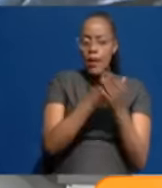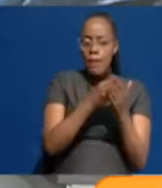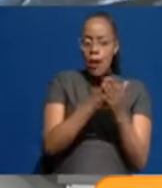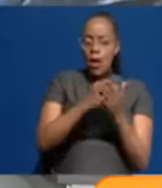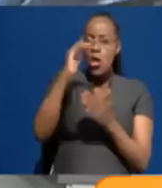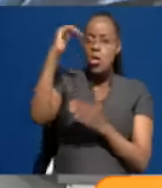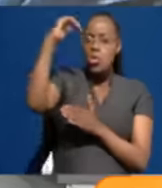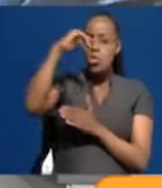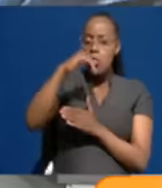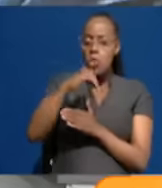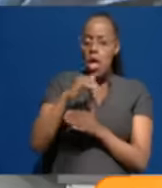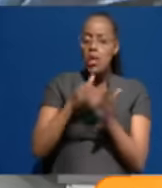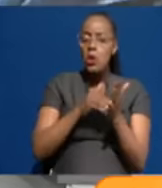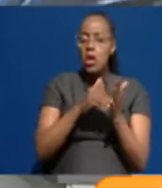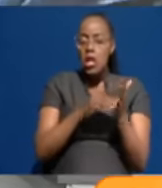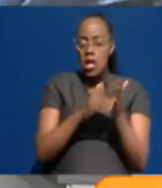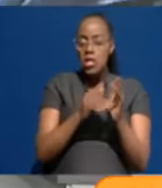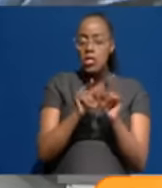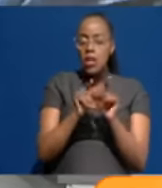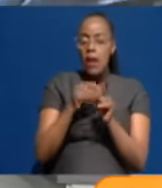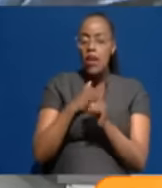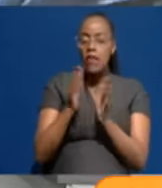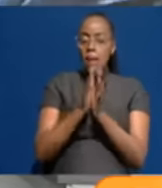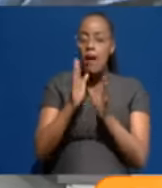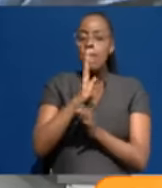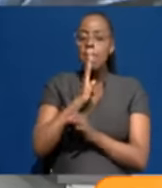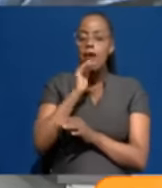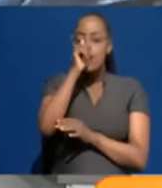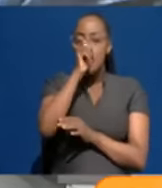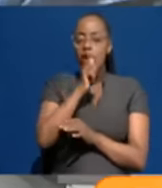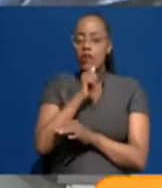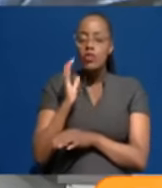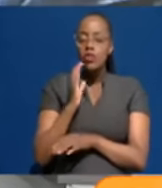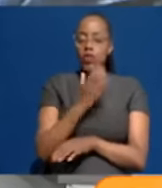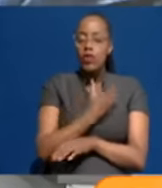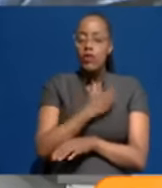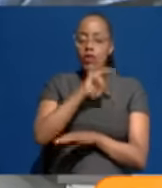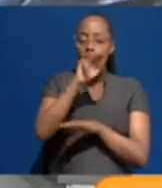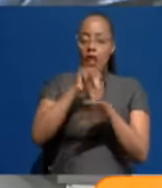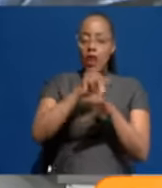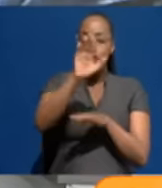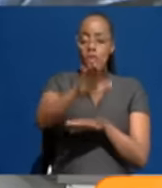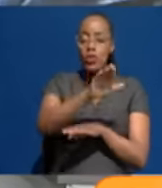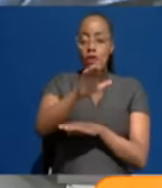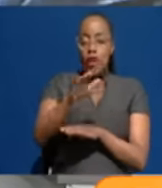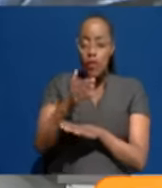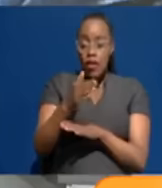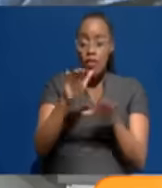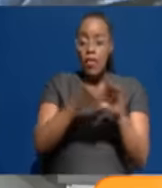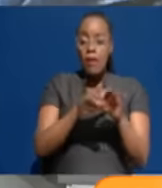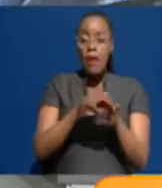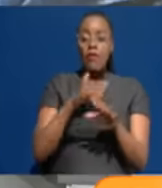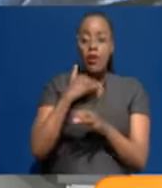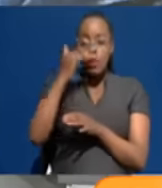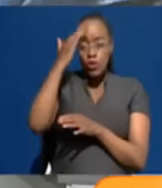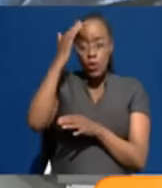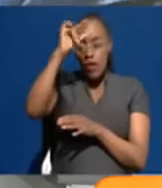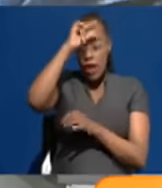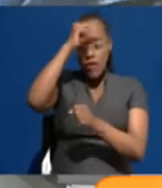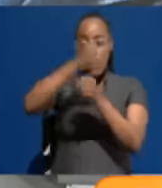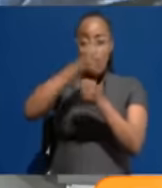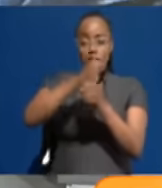currencies when he faced the Public Debt and Privatization Committee of the National Assembly. Members sought to know what the government was